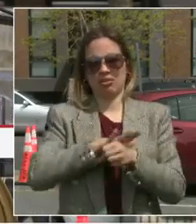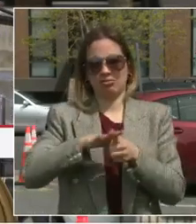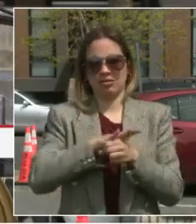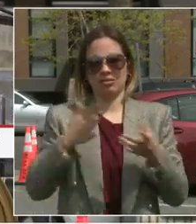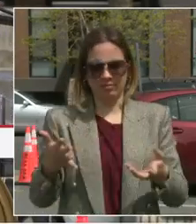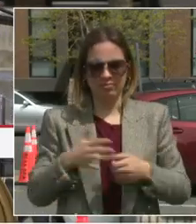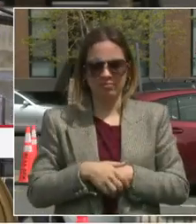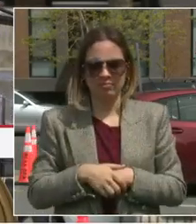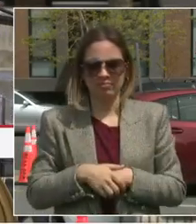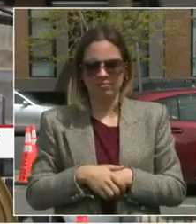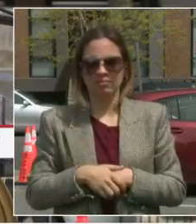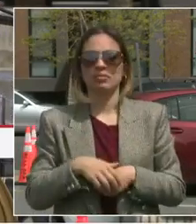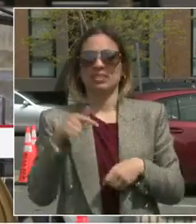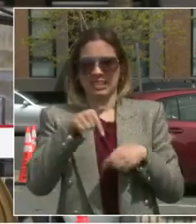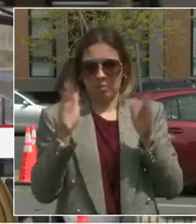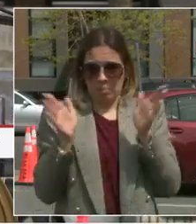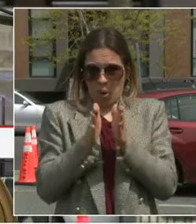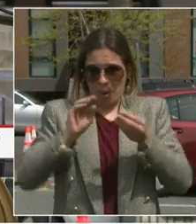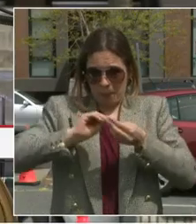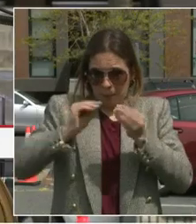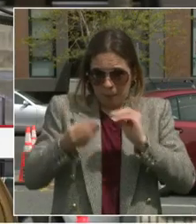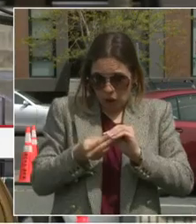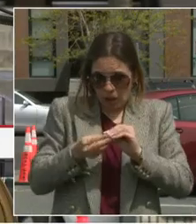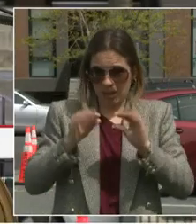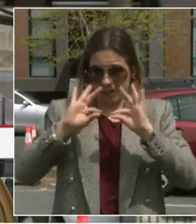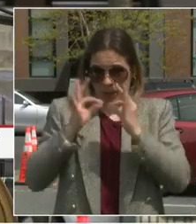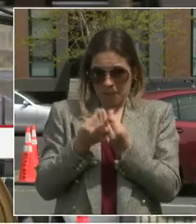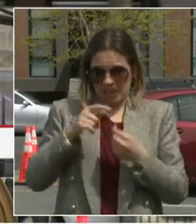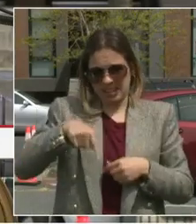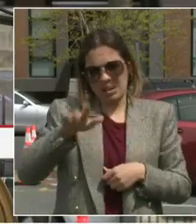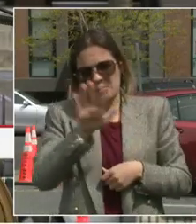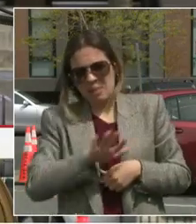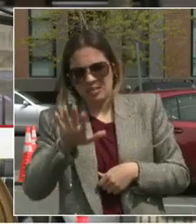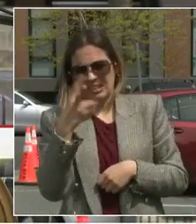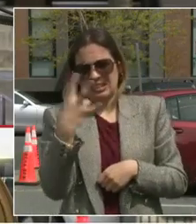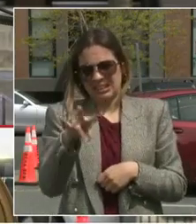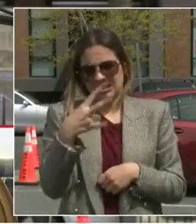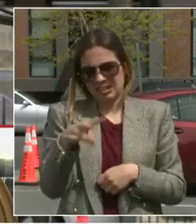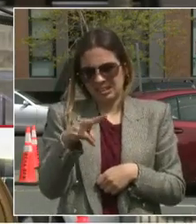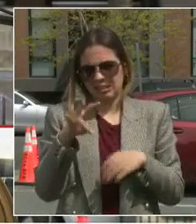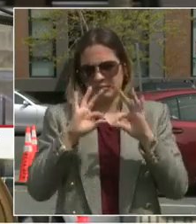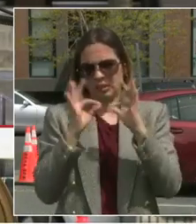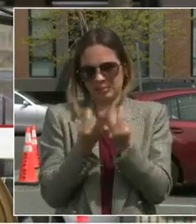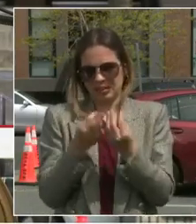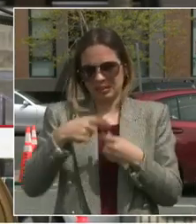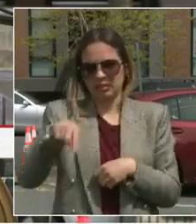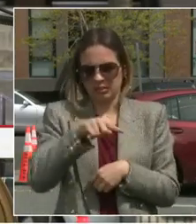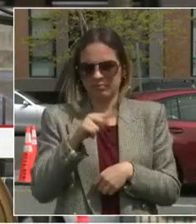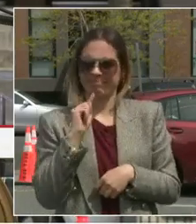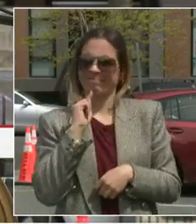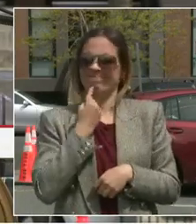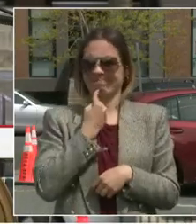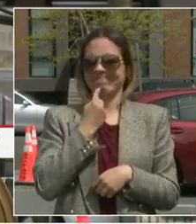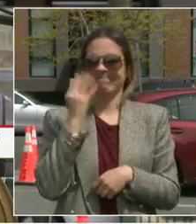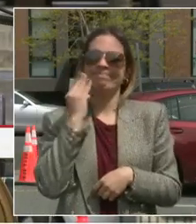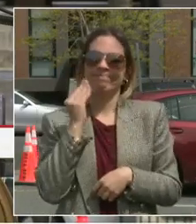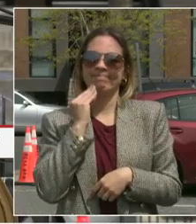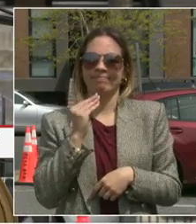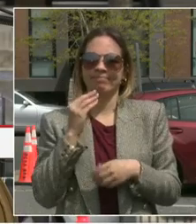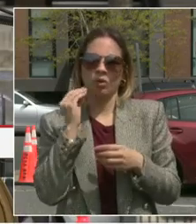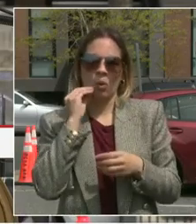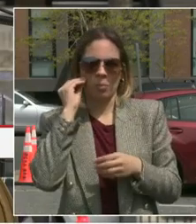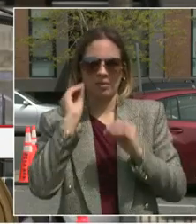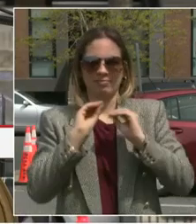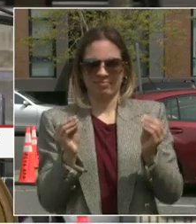number of families, we counted 17 in our point in time count, who are experiencing chronic homelessness in January. I'm thrilled to say